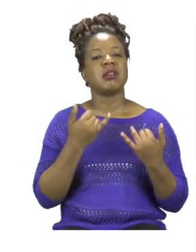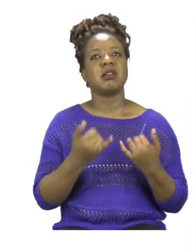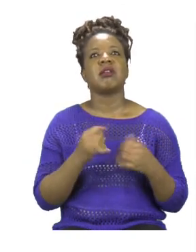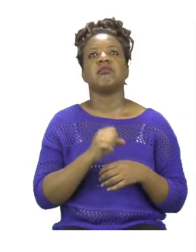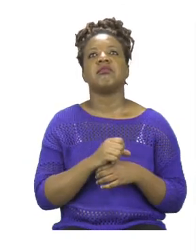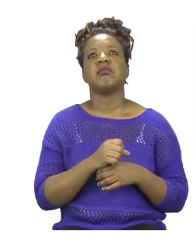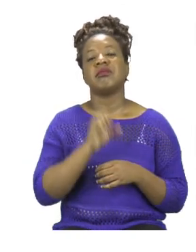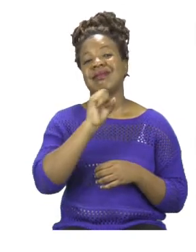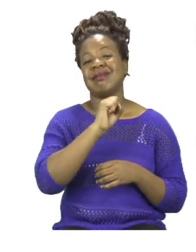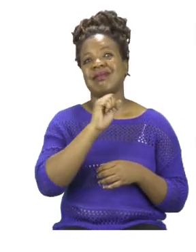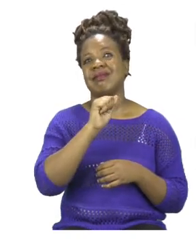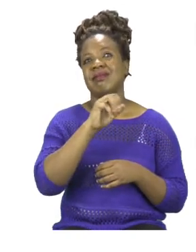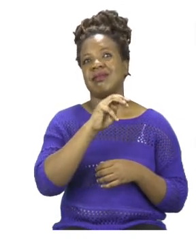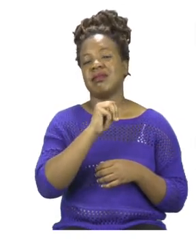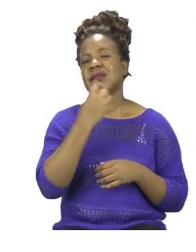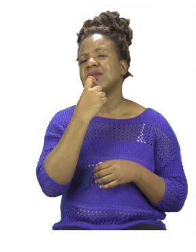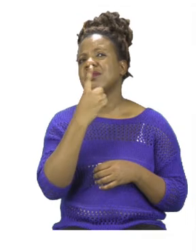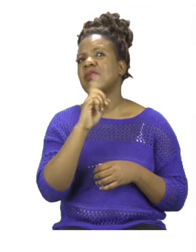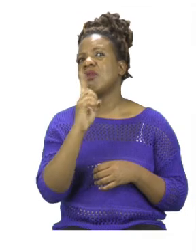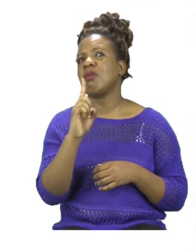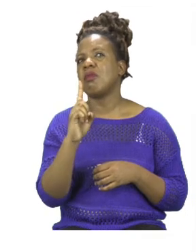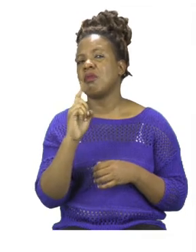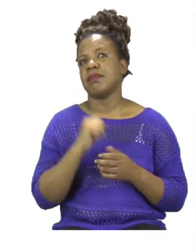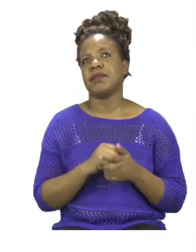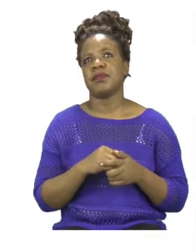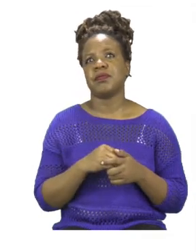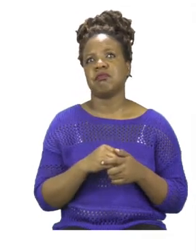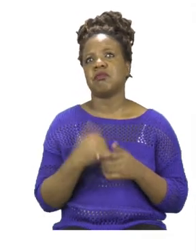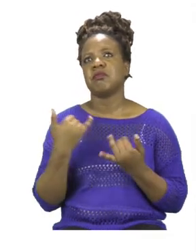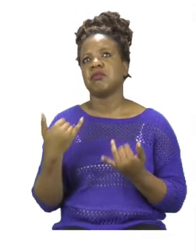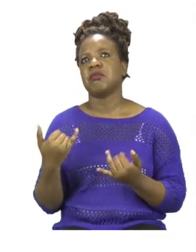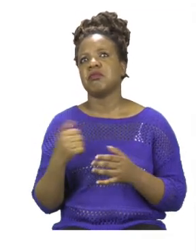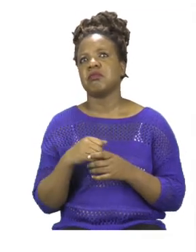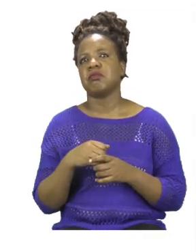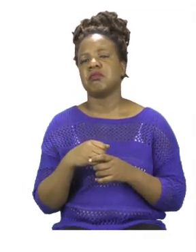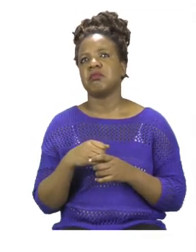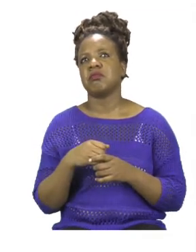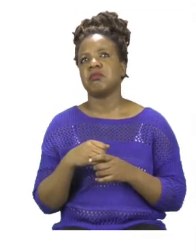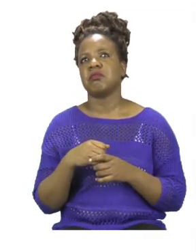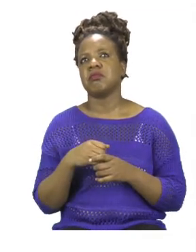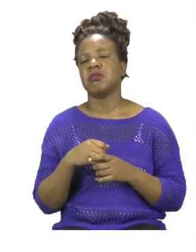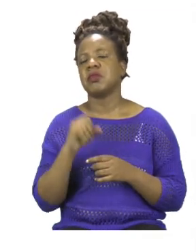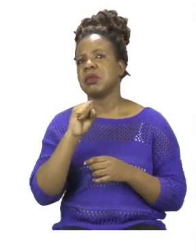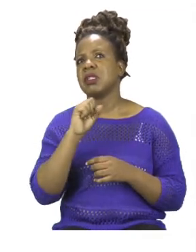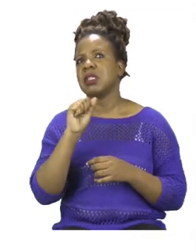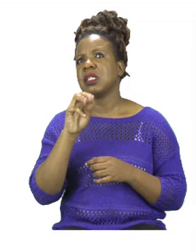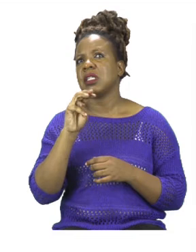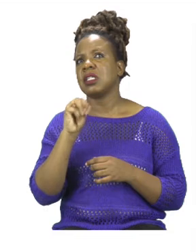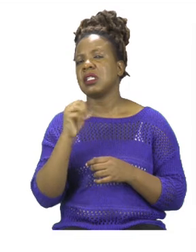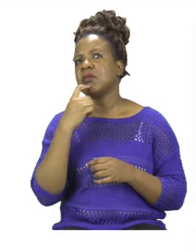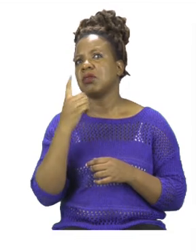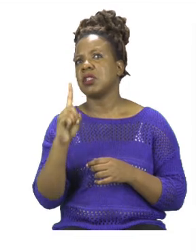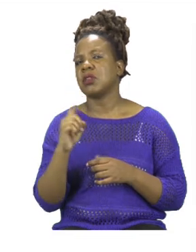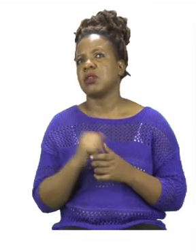us putting the emotion that he's feeling, which is angry and sad, you have to put